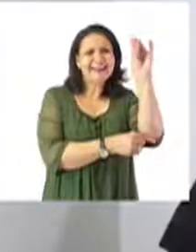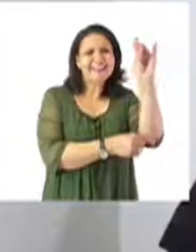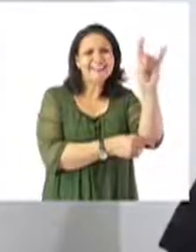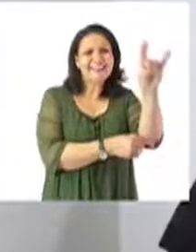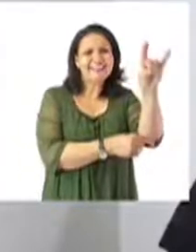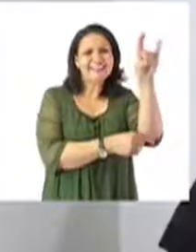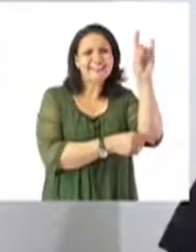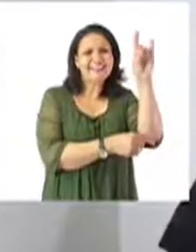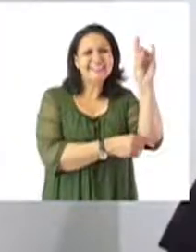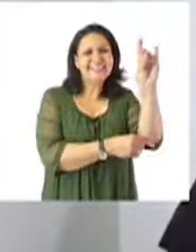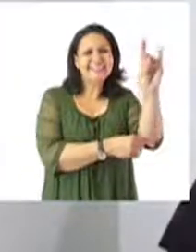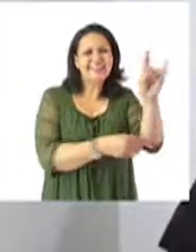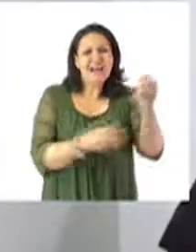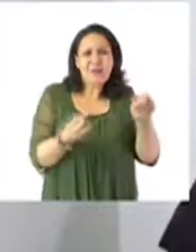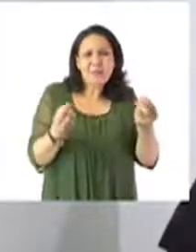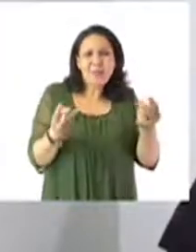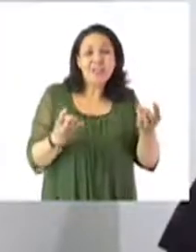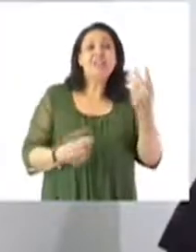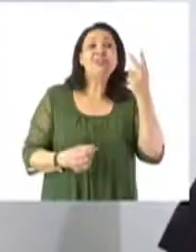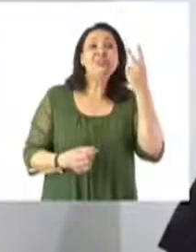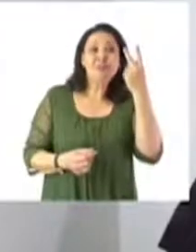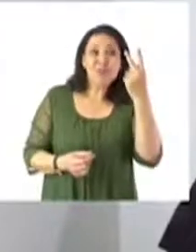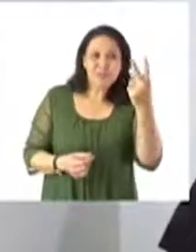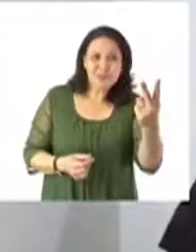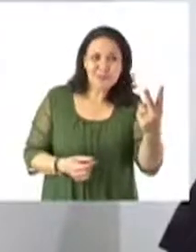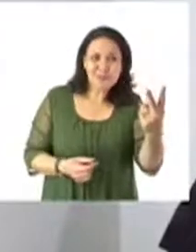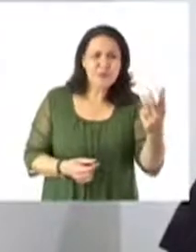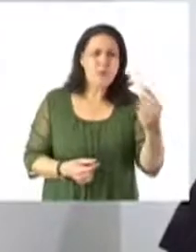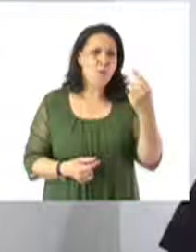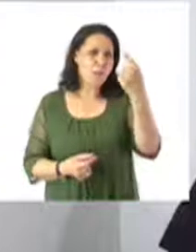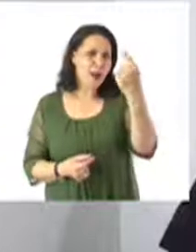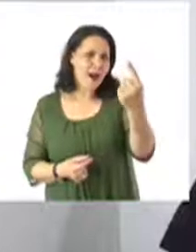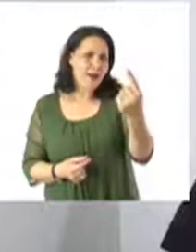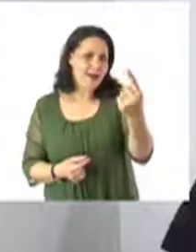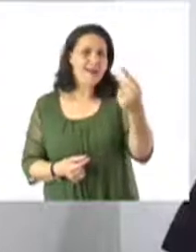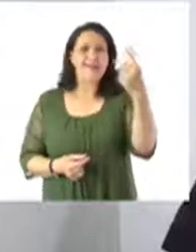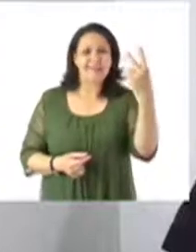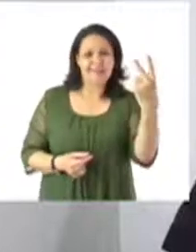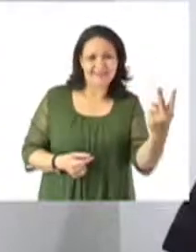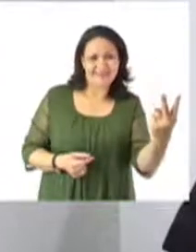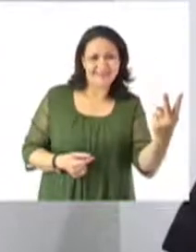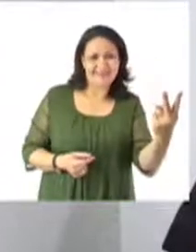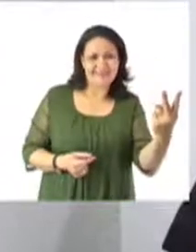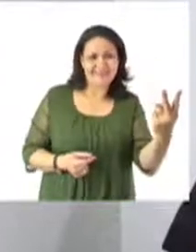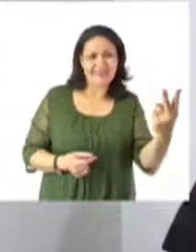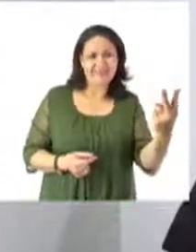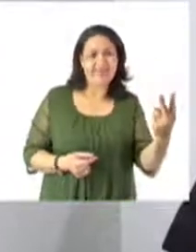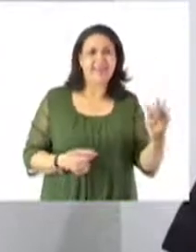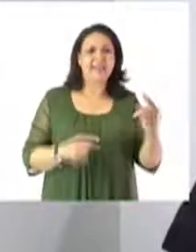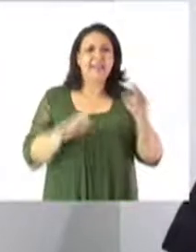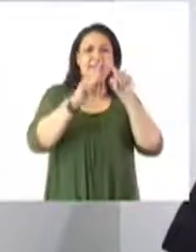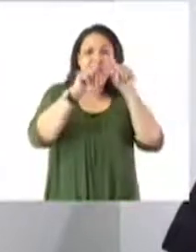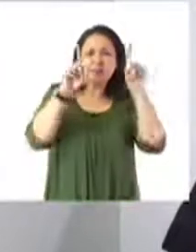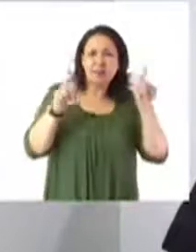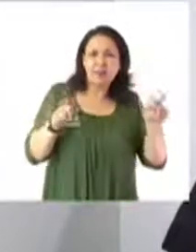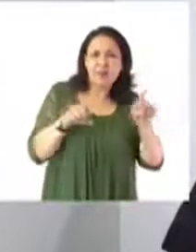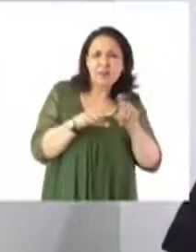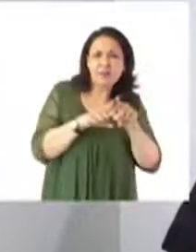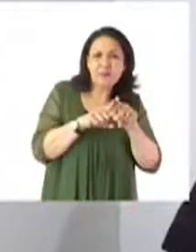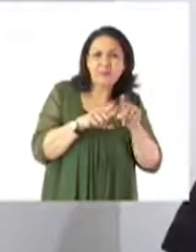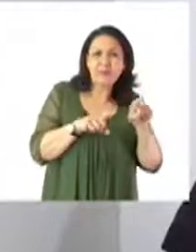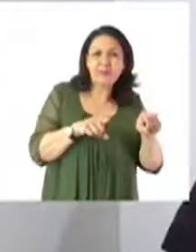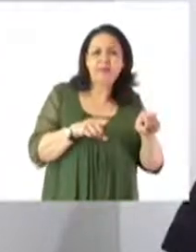There are 2 giraffes there. 1, 2. Write number 2 in the block next to the